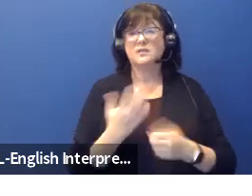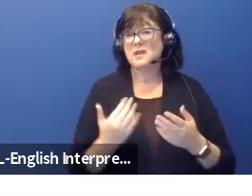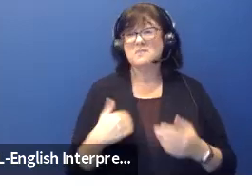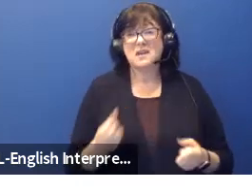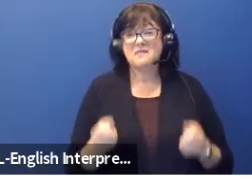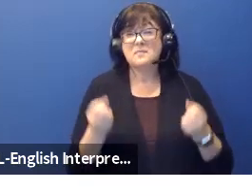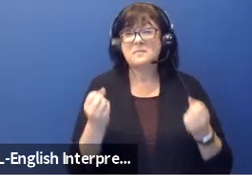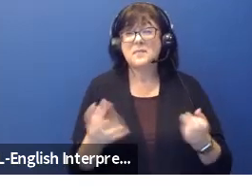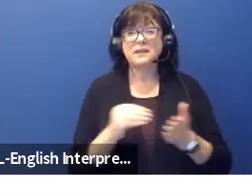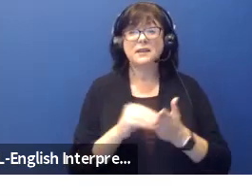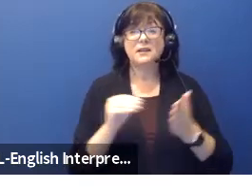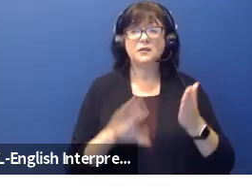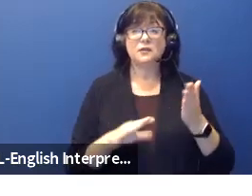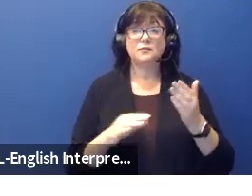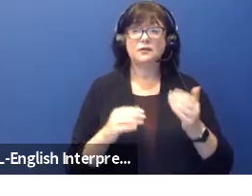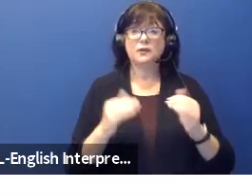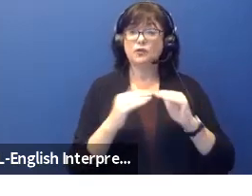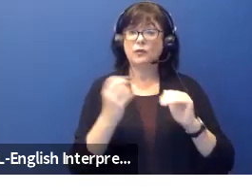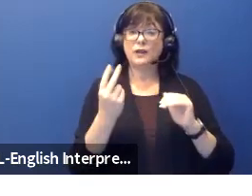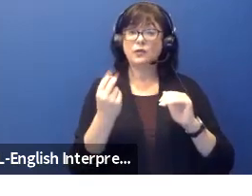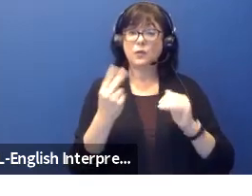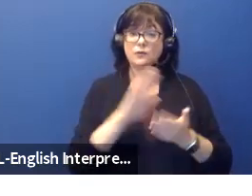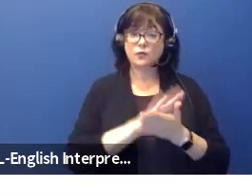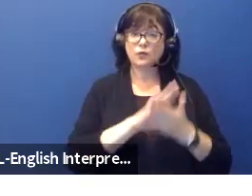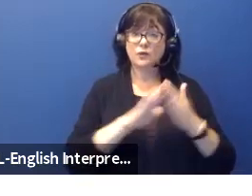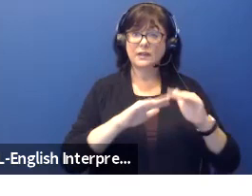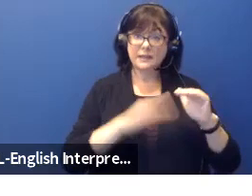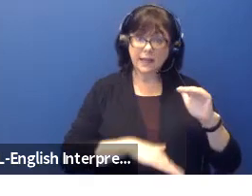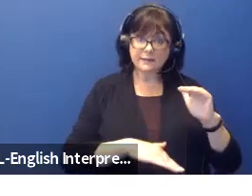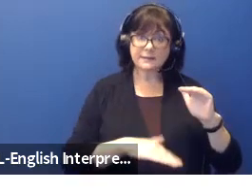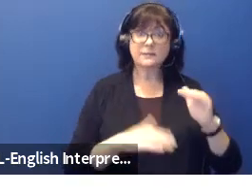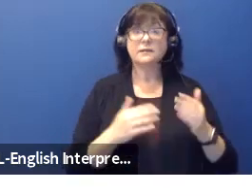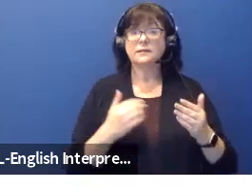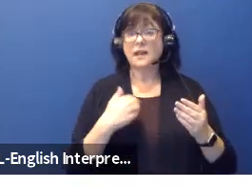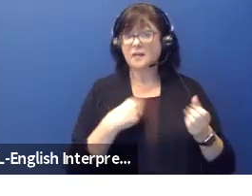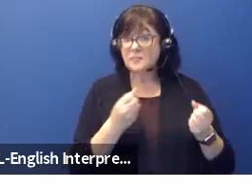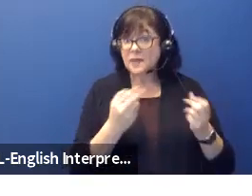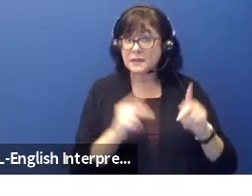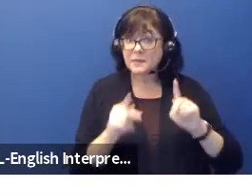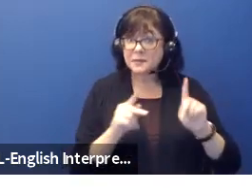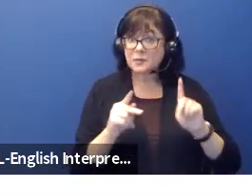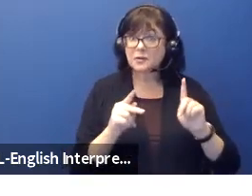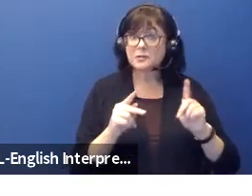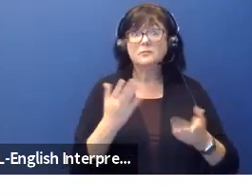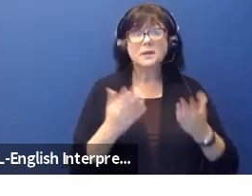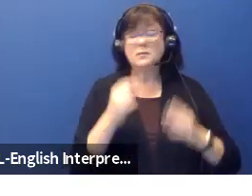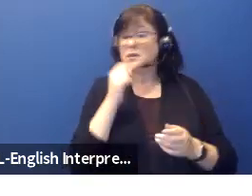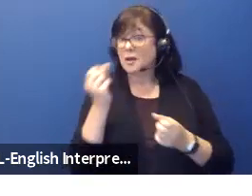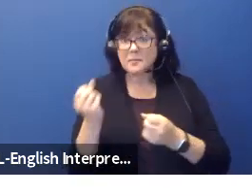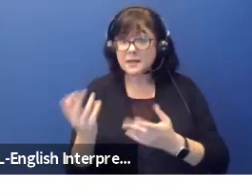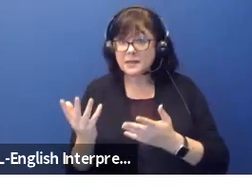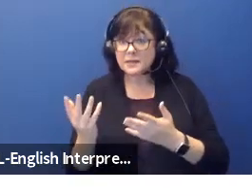lot with less than grade 12. You might have lots that have checked off the OW box or